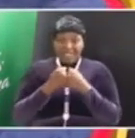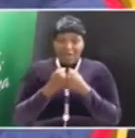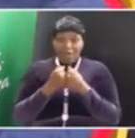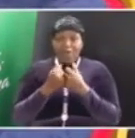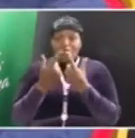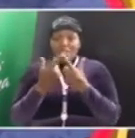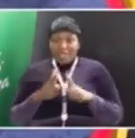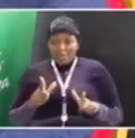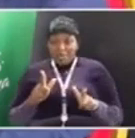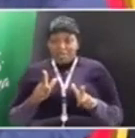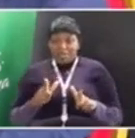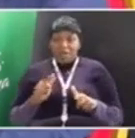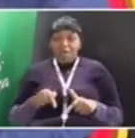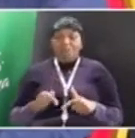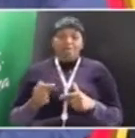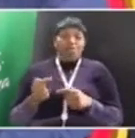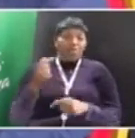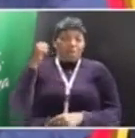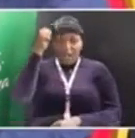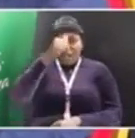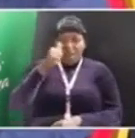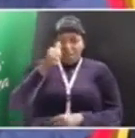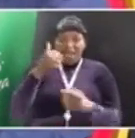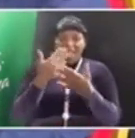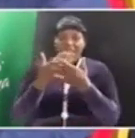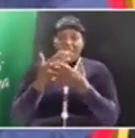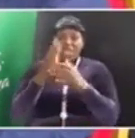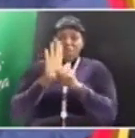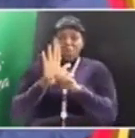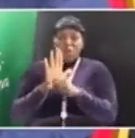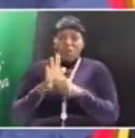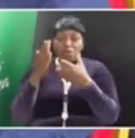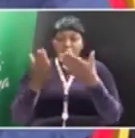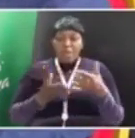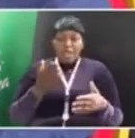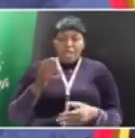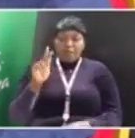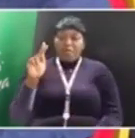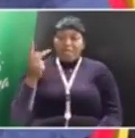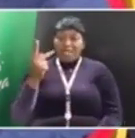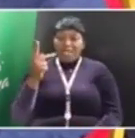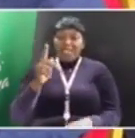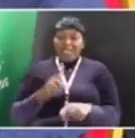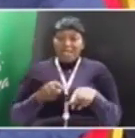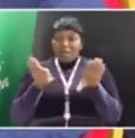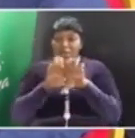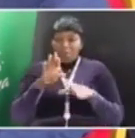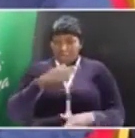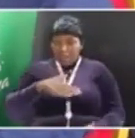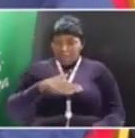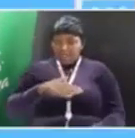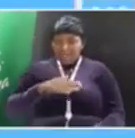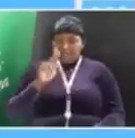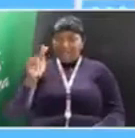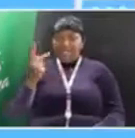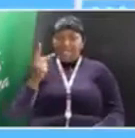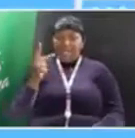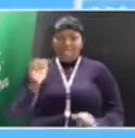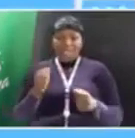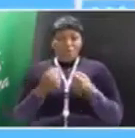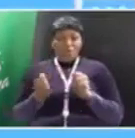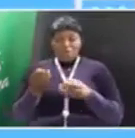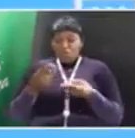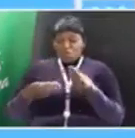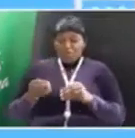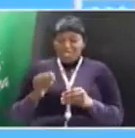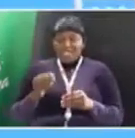of the Republic of South Africa. Asanteni sana, karibuni Kenya. As I close, please, Kenyans, we cannot sell our country if